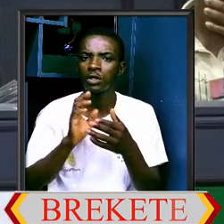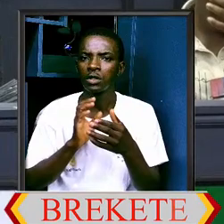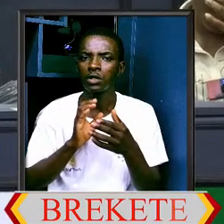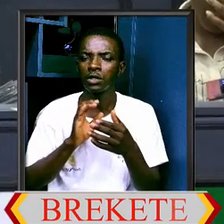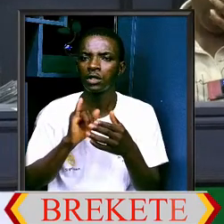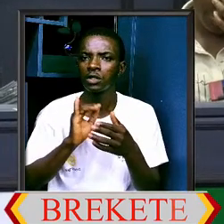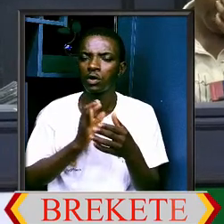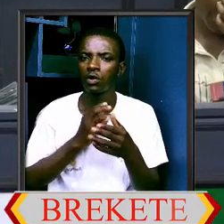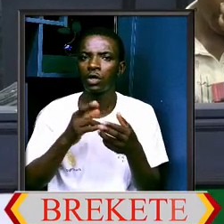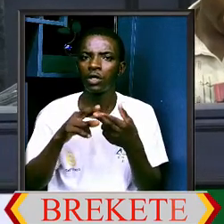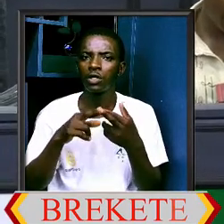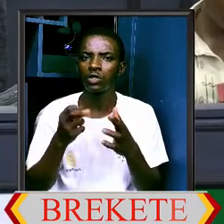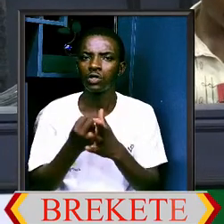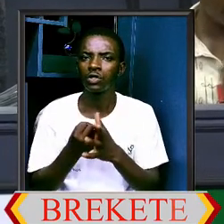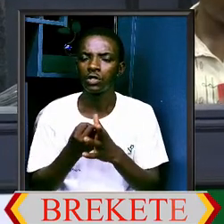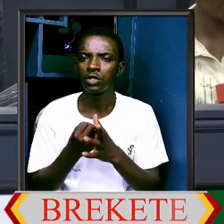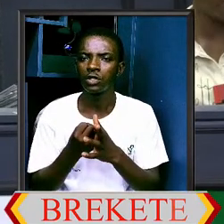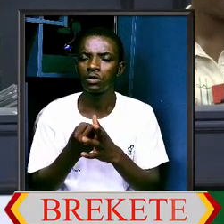relationship with Ukraine?